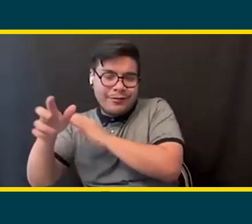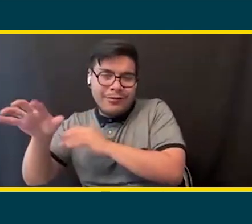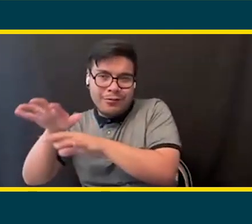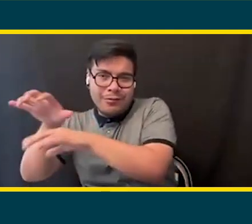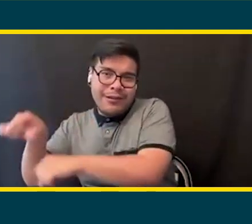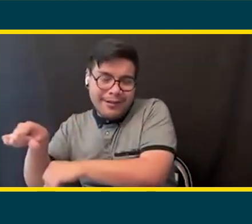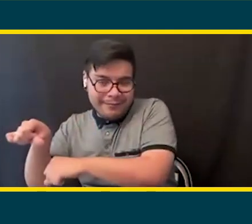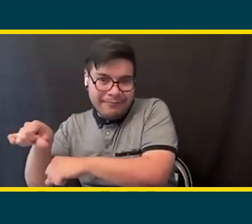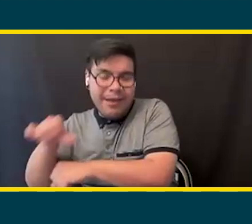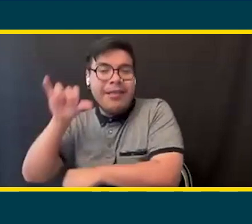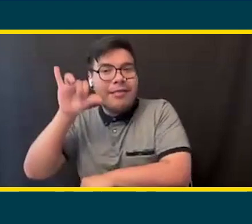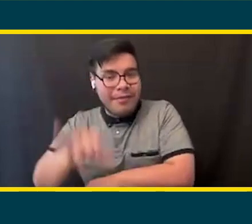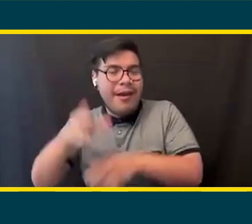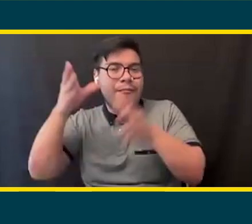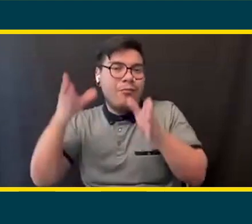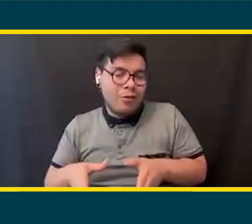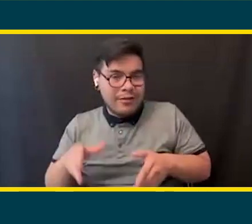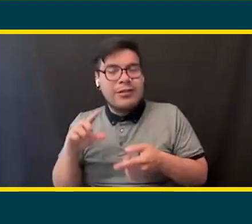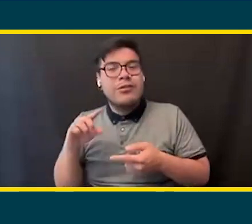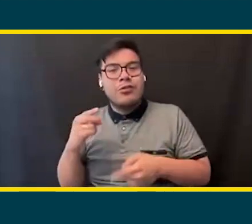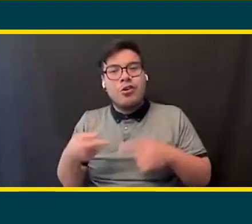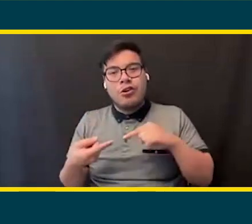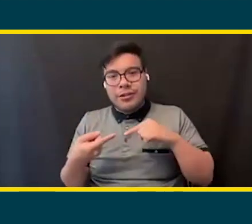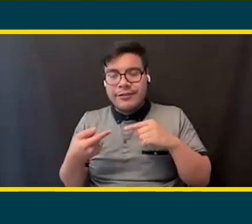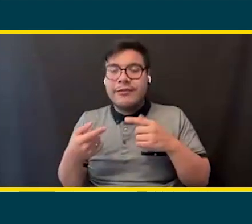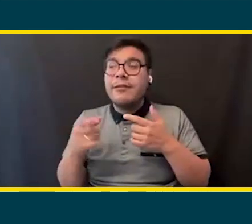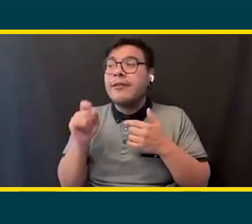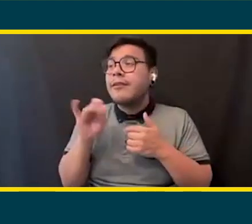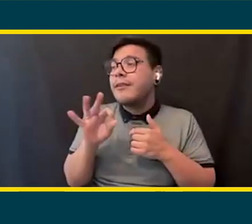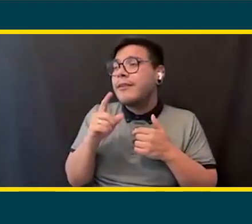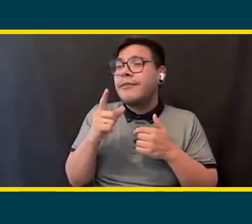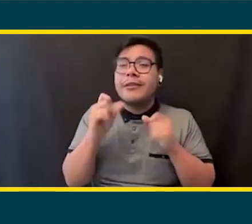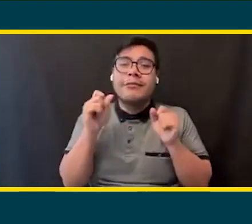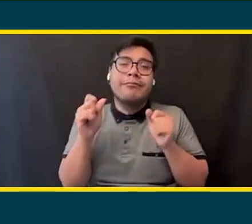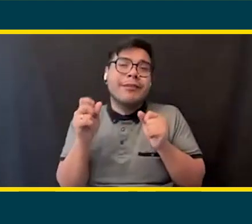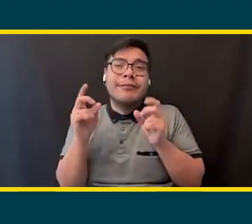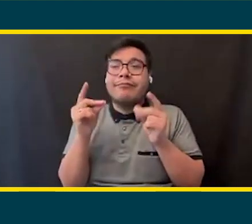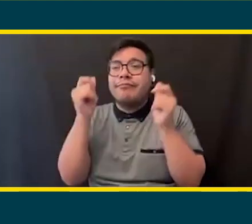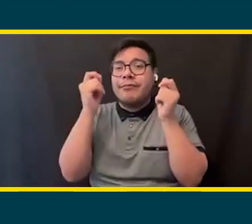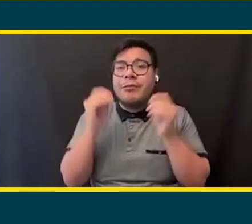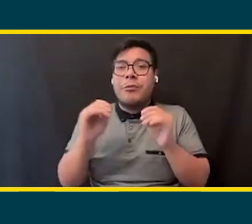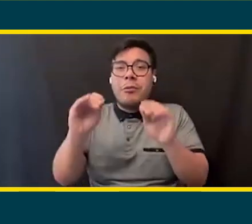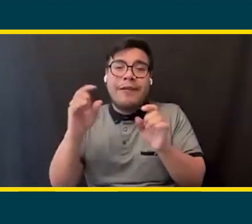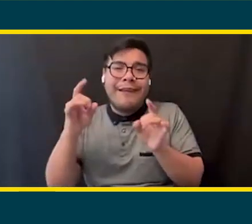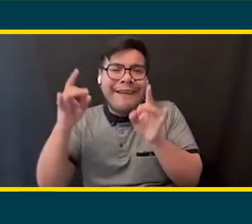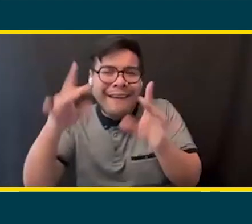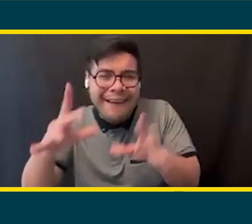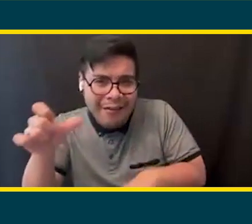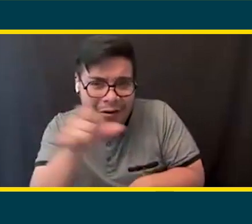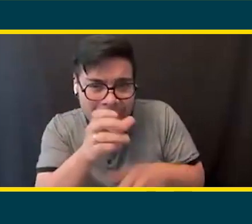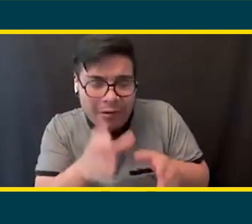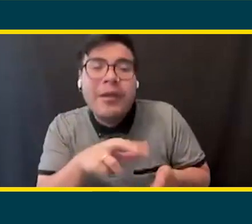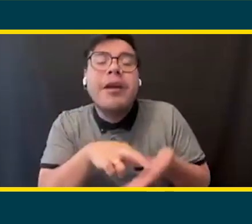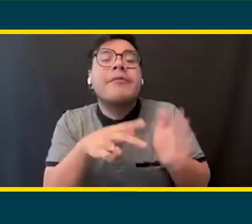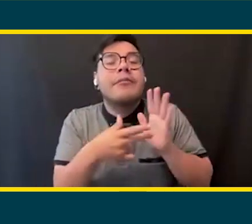That person is hurting. If they can be so easily sold on the hate of another, that's a sign that that person is deeply